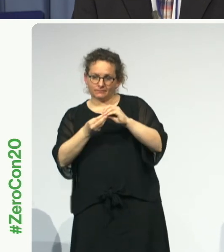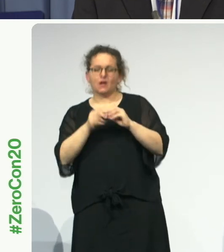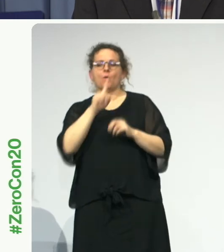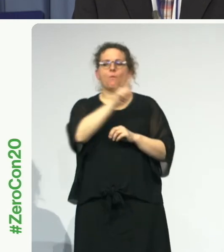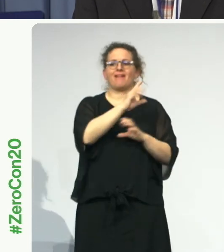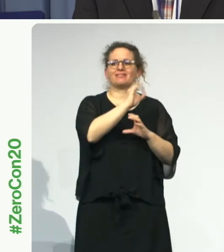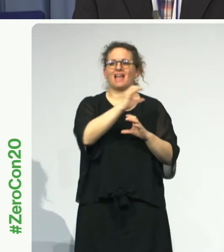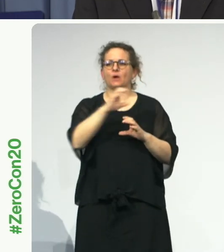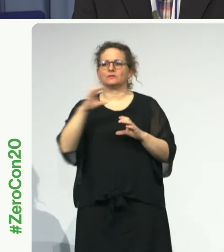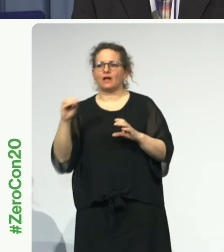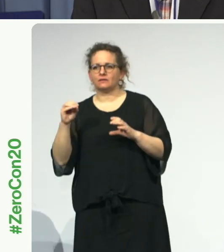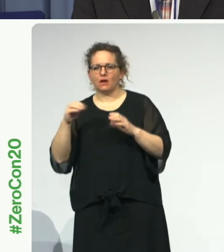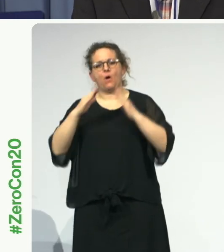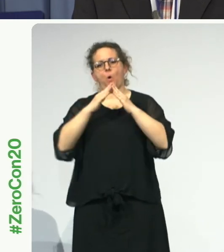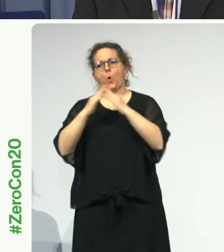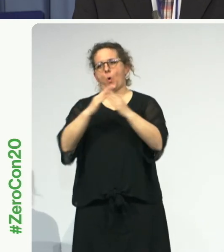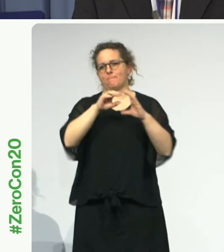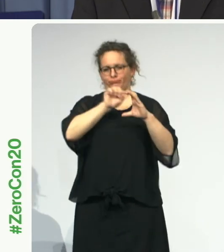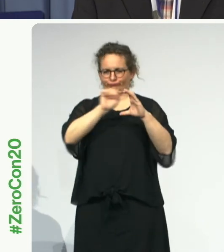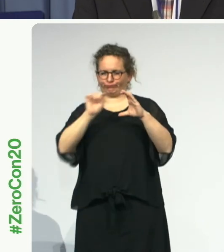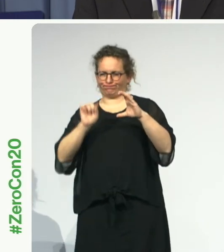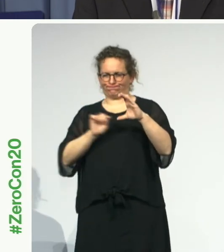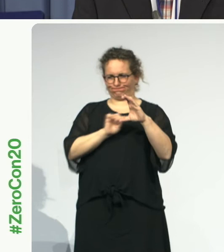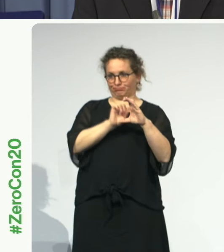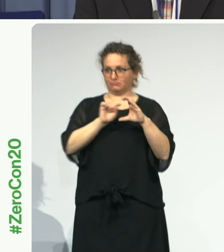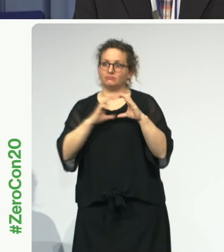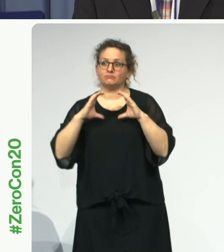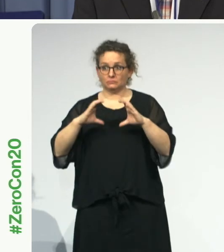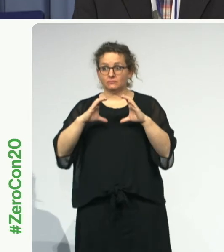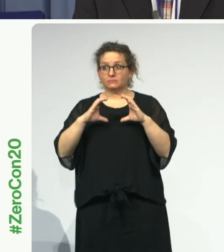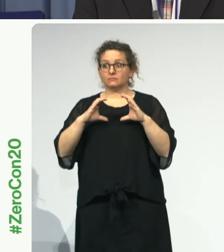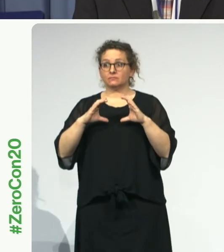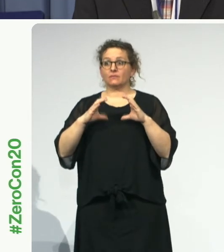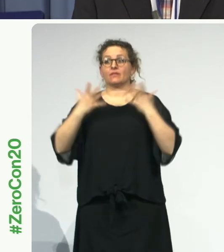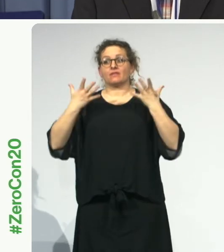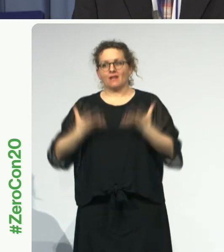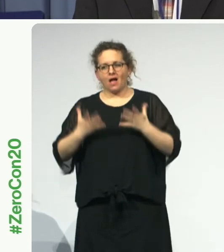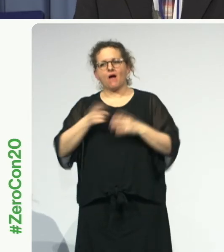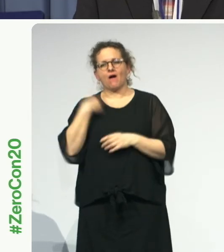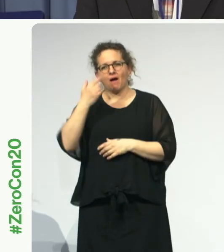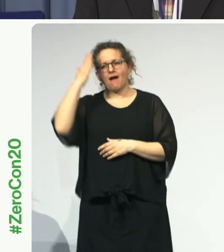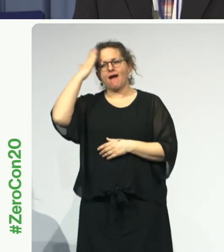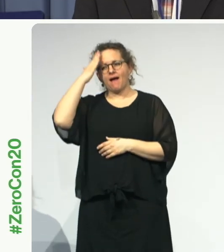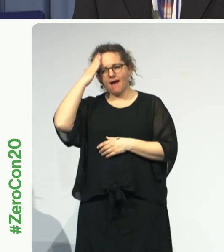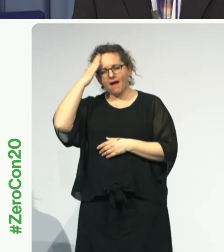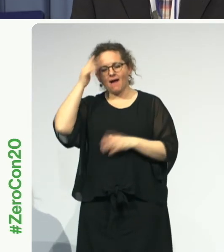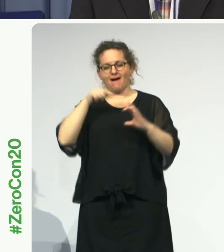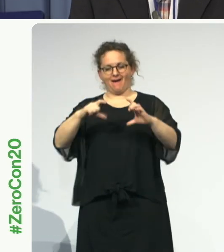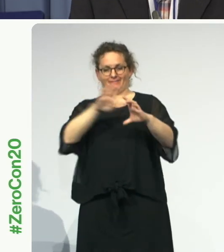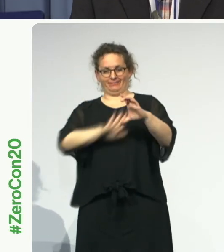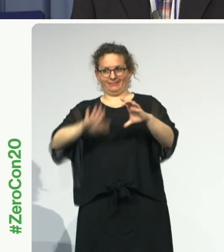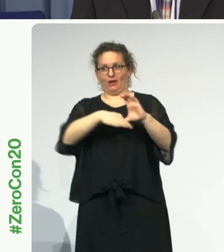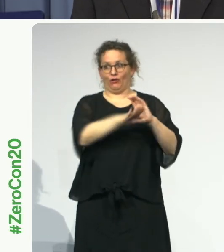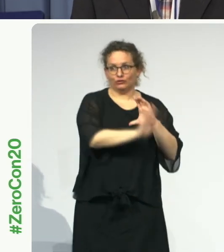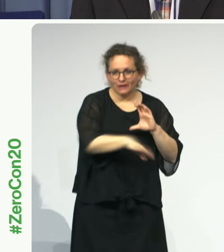of knowledge on how to develop programs for children with disabilities in Uganda, our future development